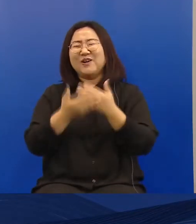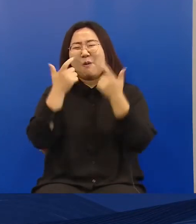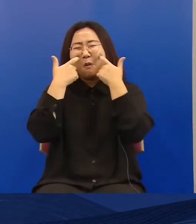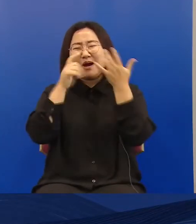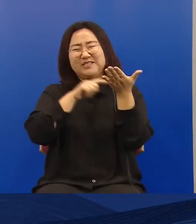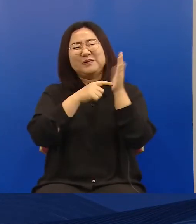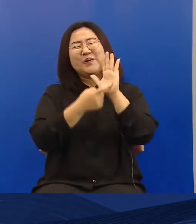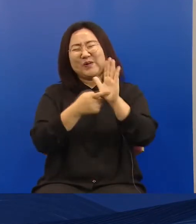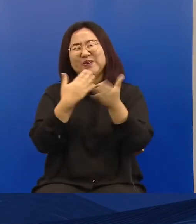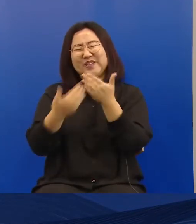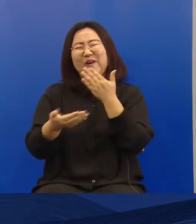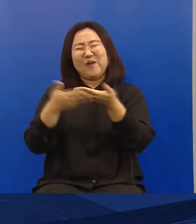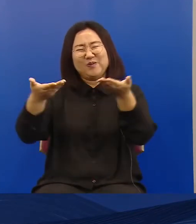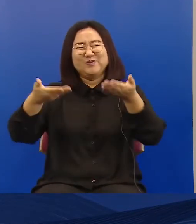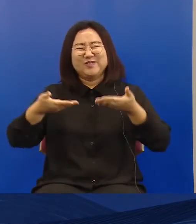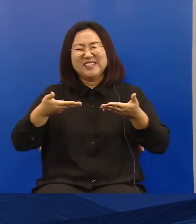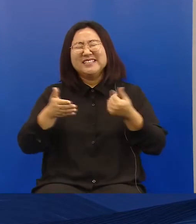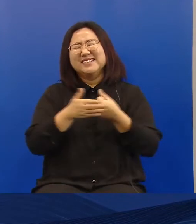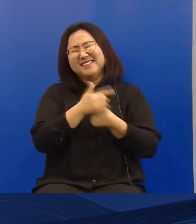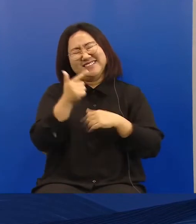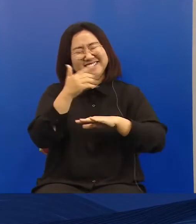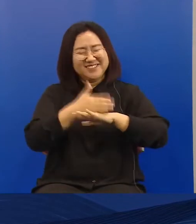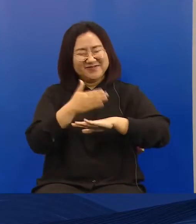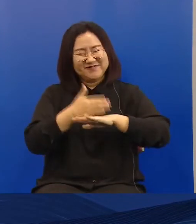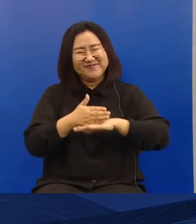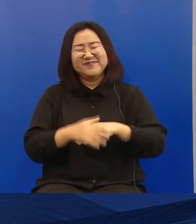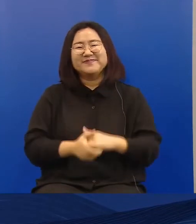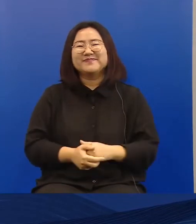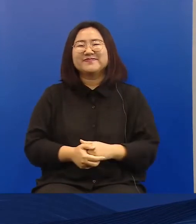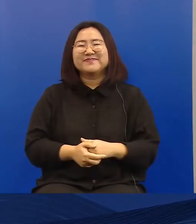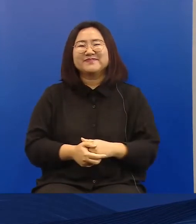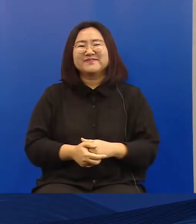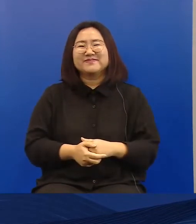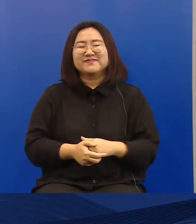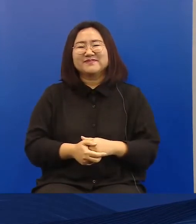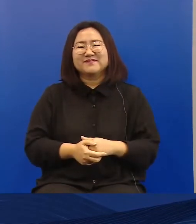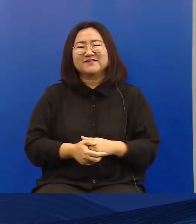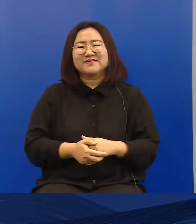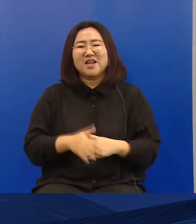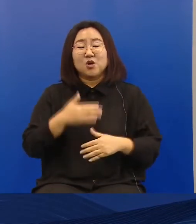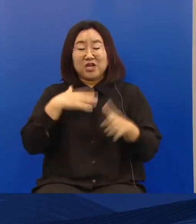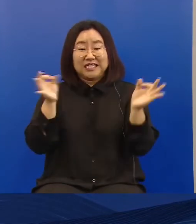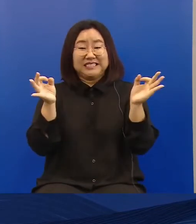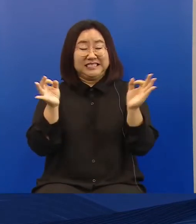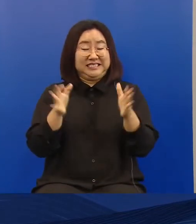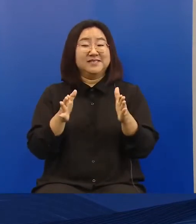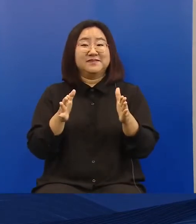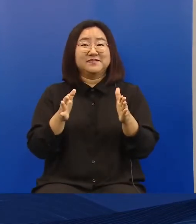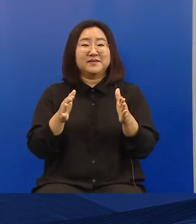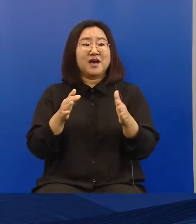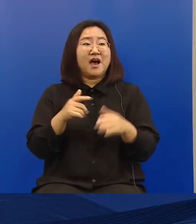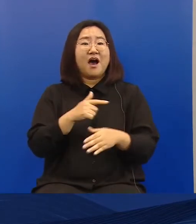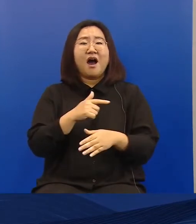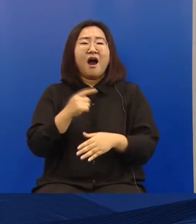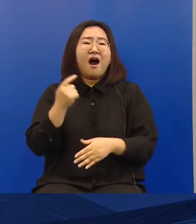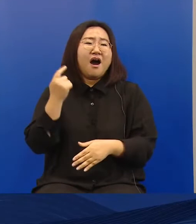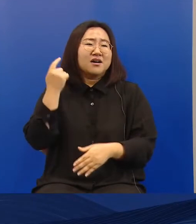that we need to illustrate and demonstrate some obstacles of our communications, and it was a great opportunity. Thank